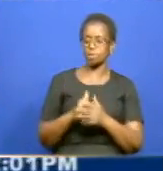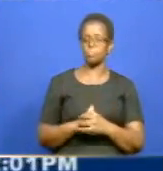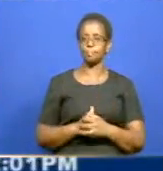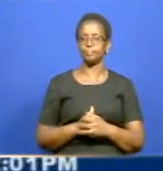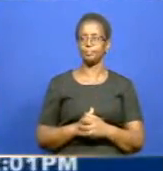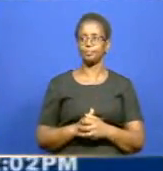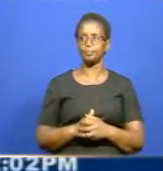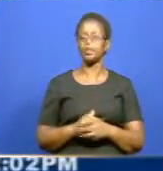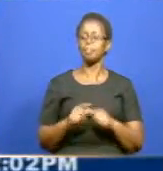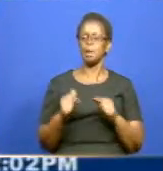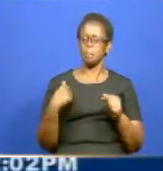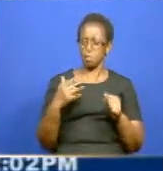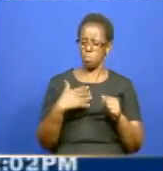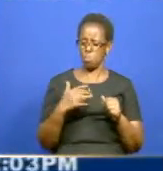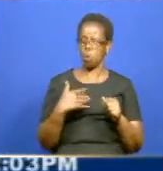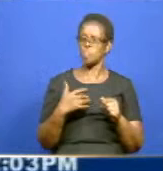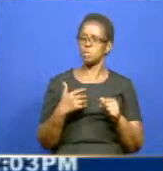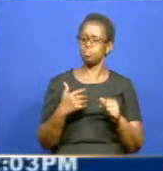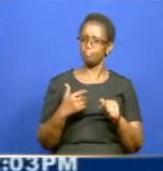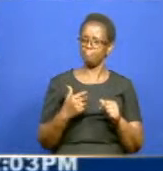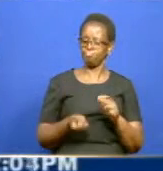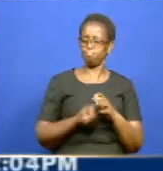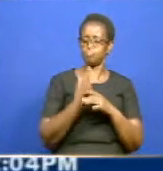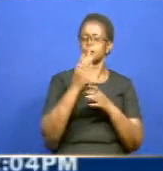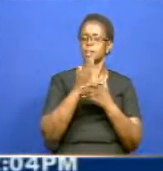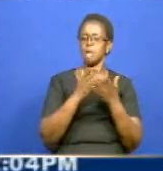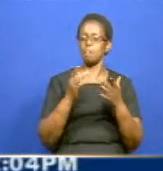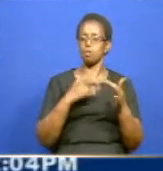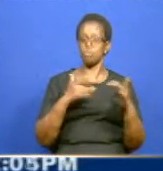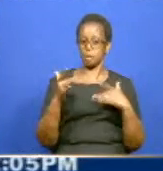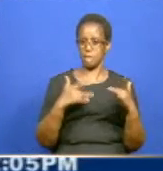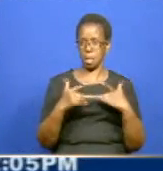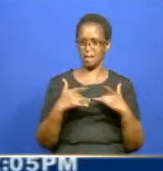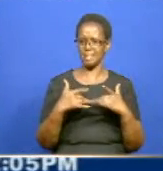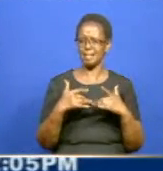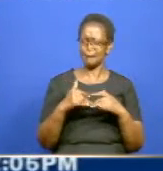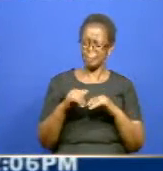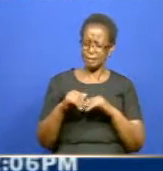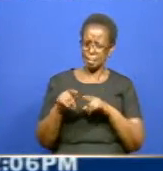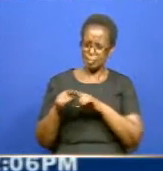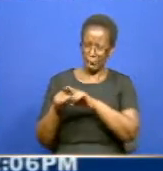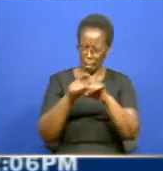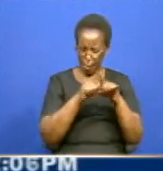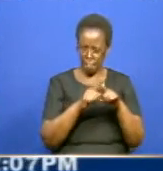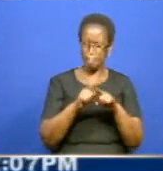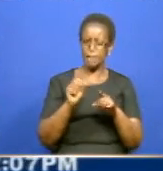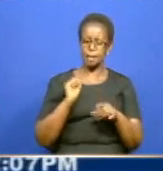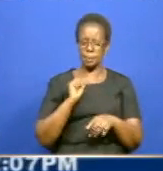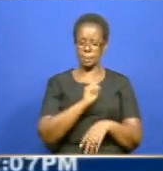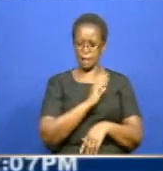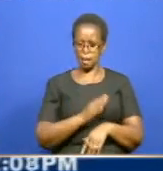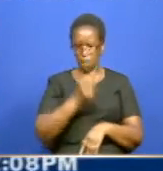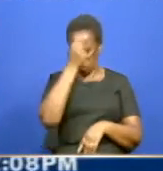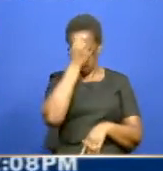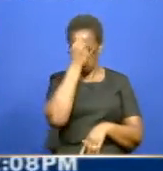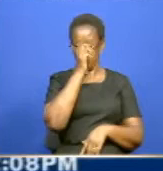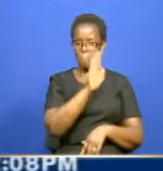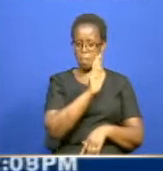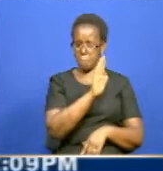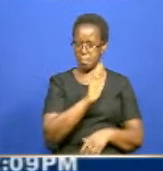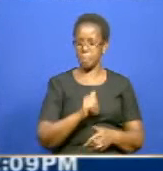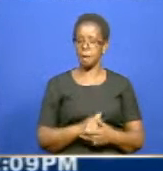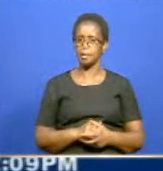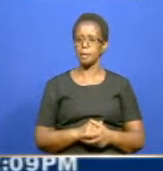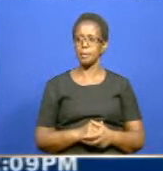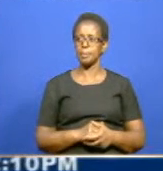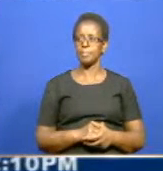the same concerns that Senator Wetangula has mentioned, and they're valid concerns and